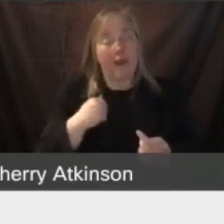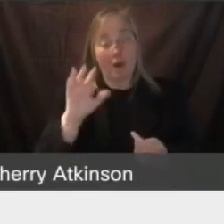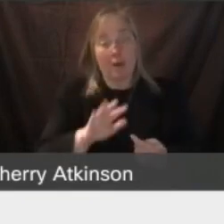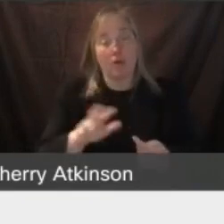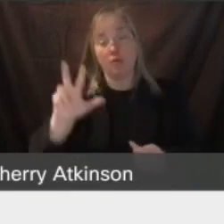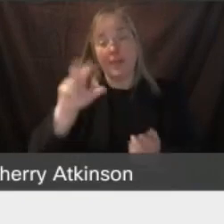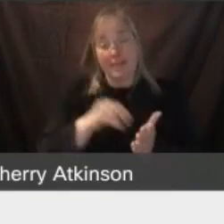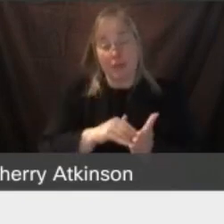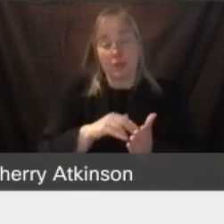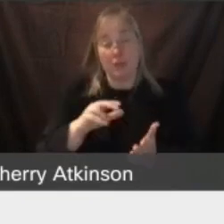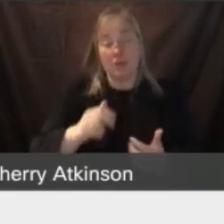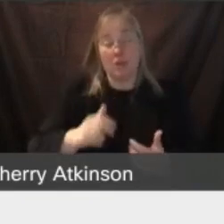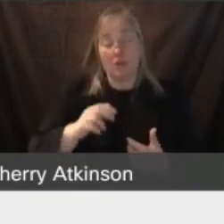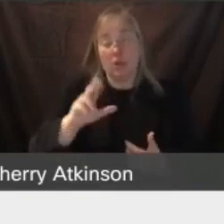our